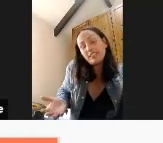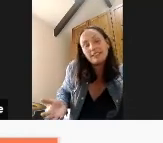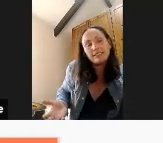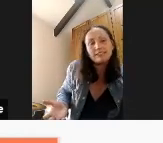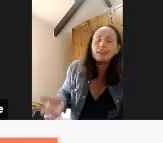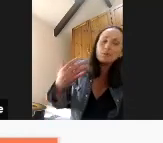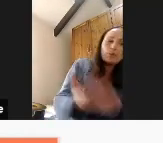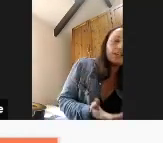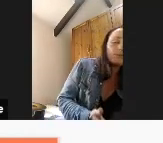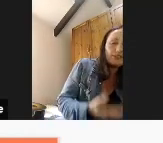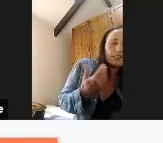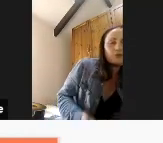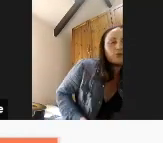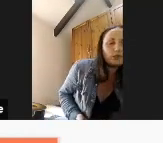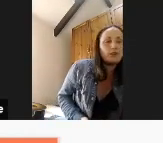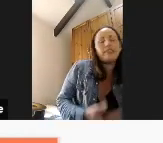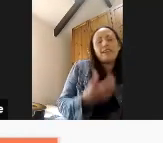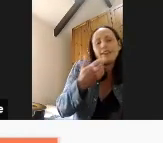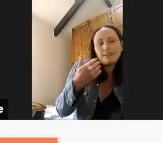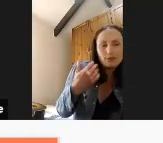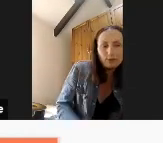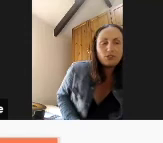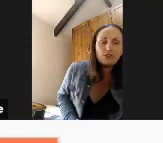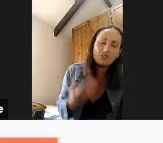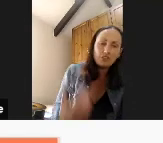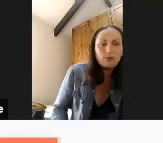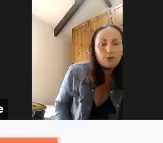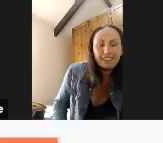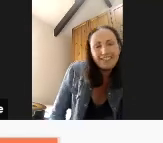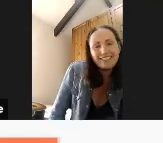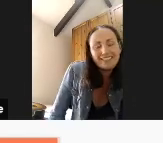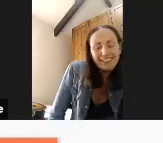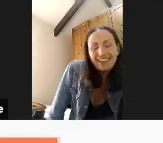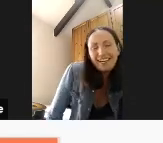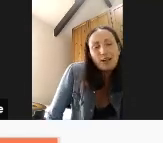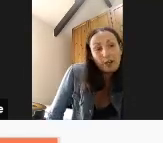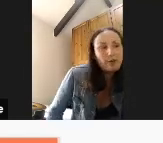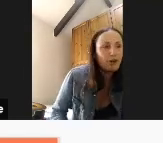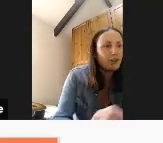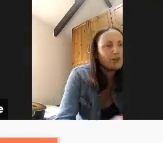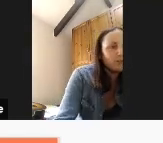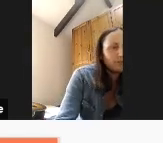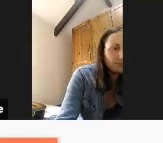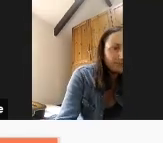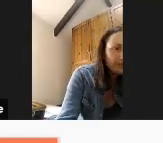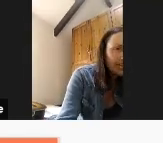in logistics, but we can put that control in the hands of the producers and the communities where it